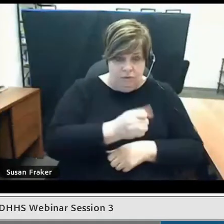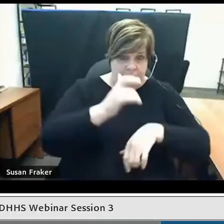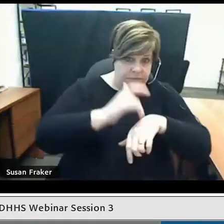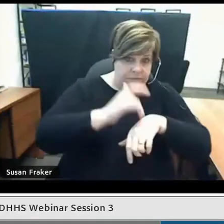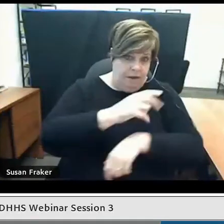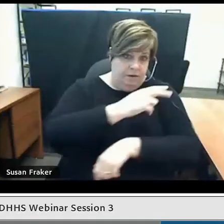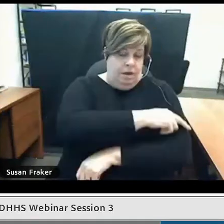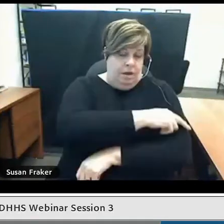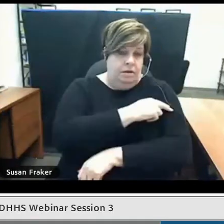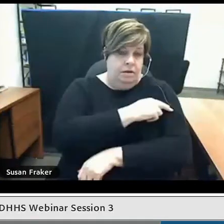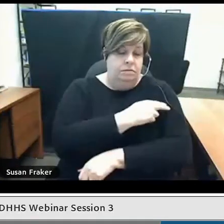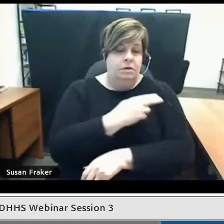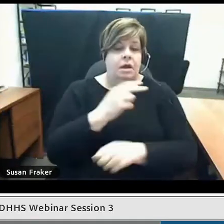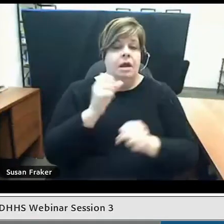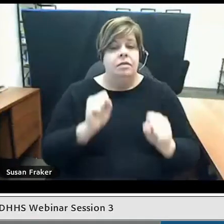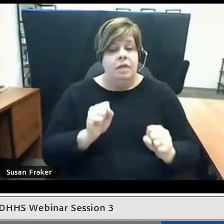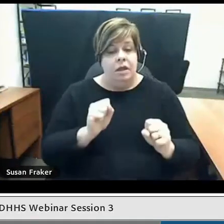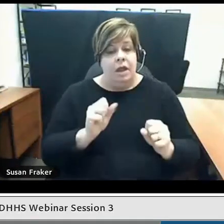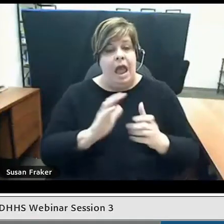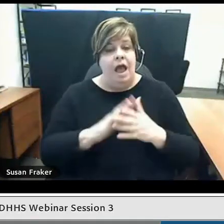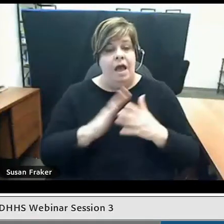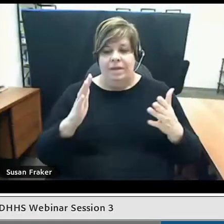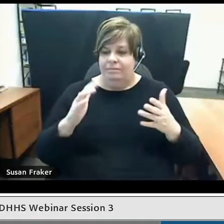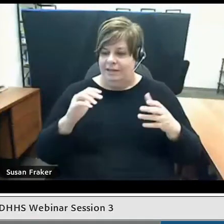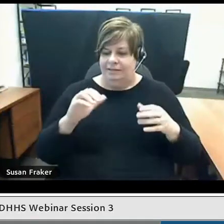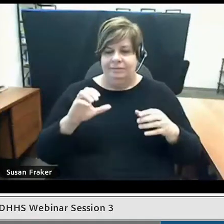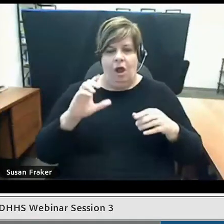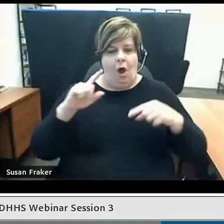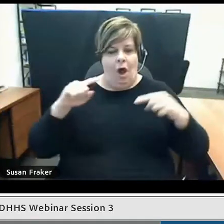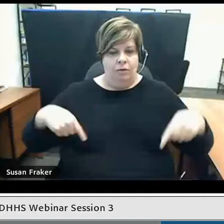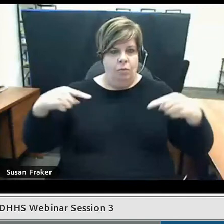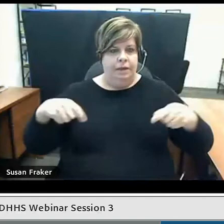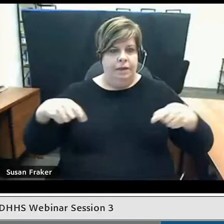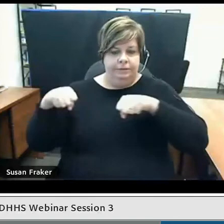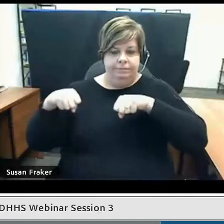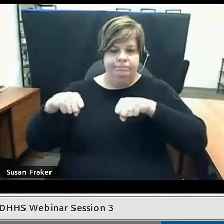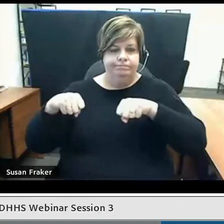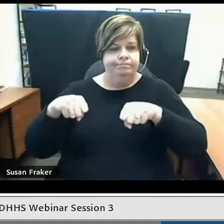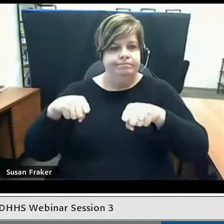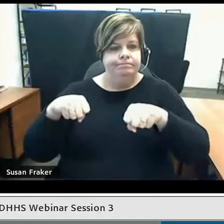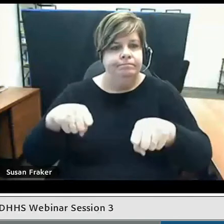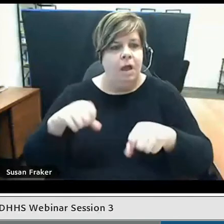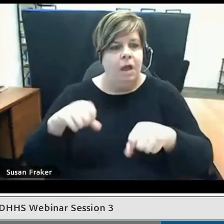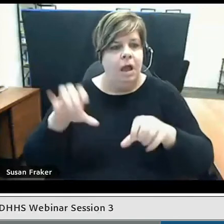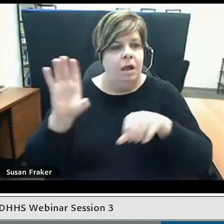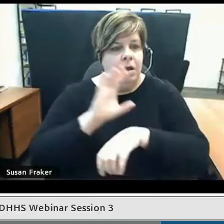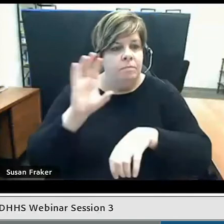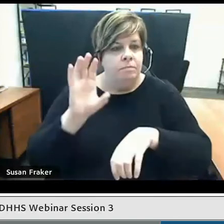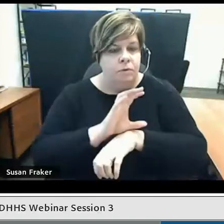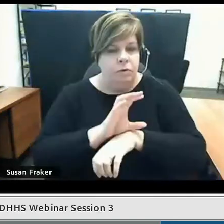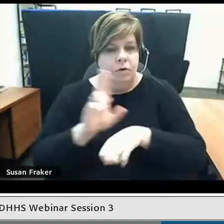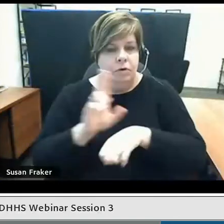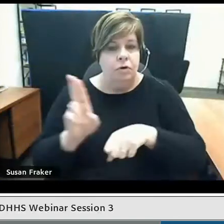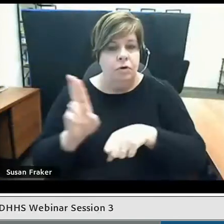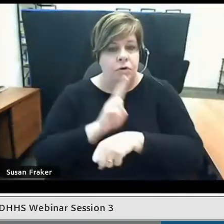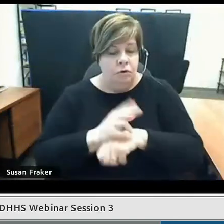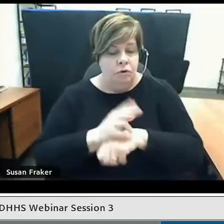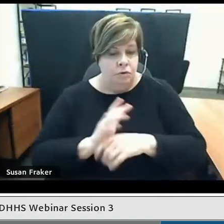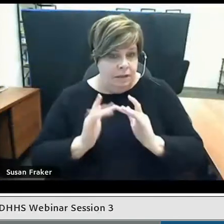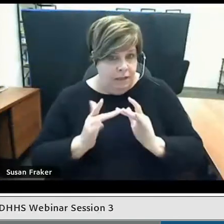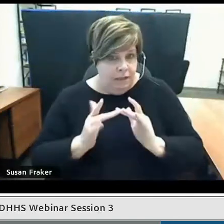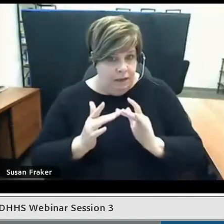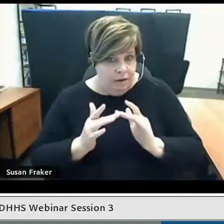hospitals may have on wheels is one setup, a computer, and they would, using the internet, using